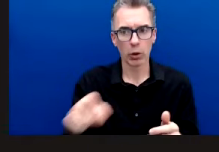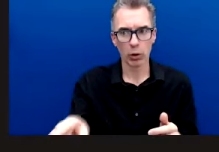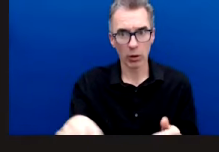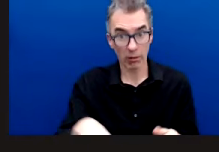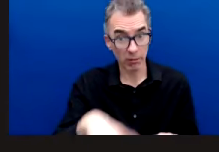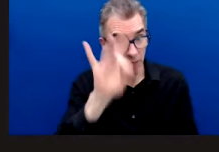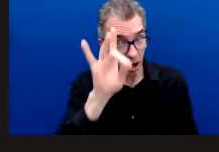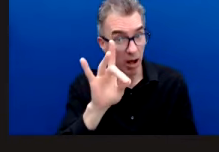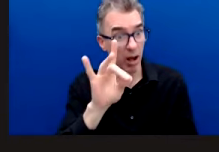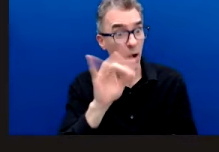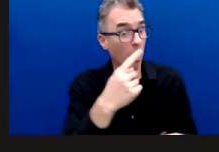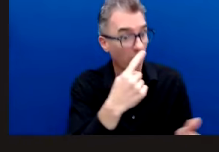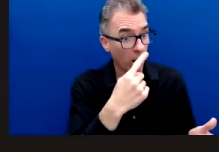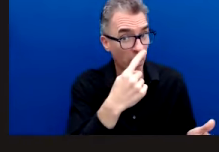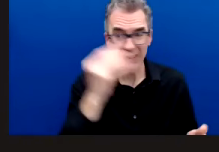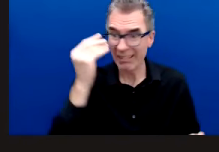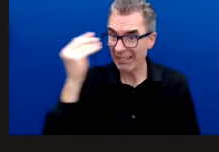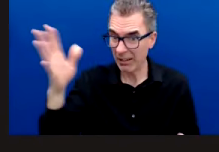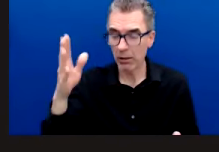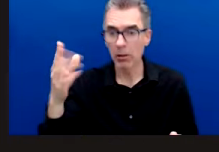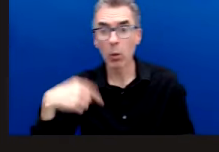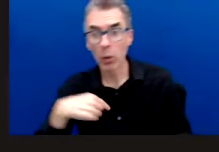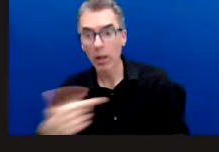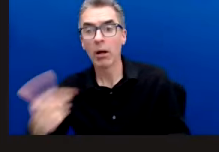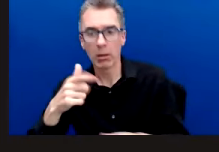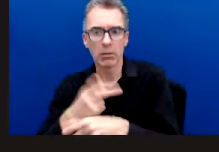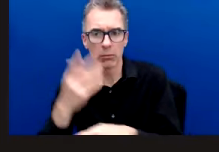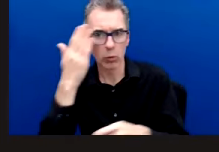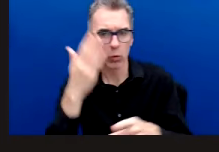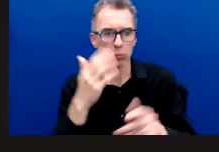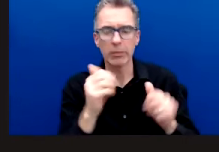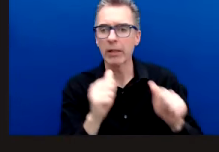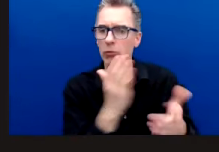aware of allows us to fulfill our obligations.